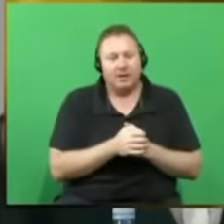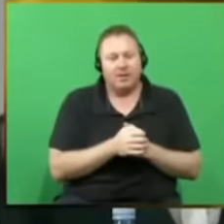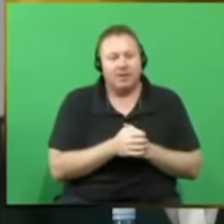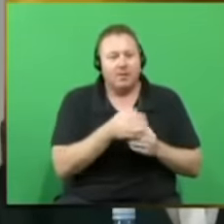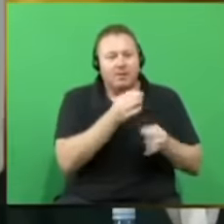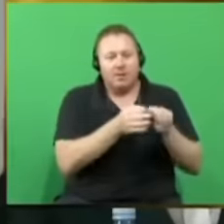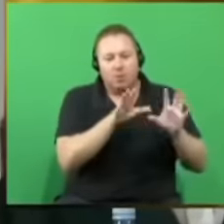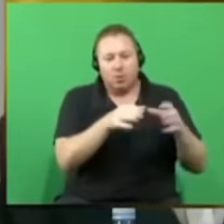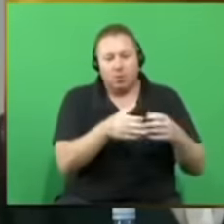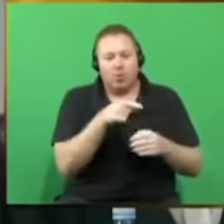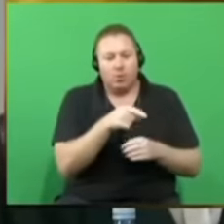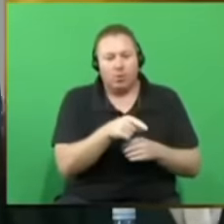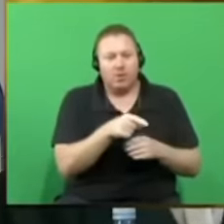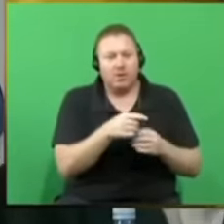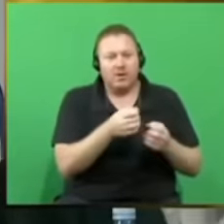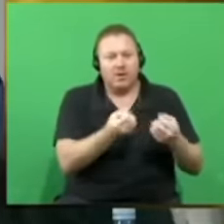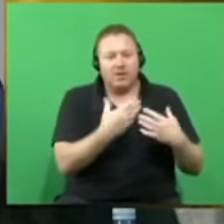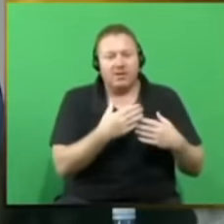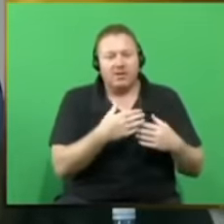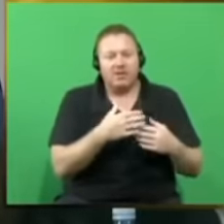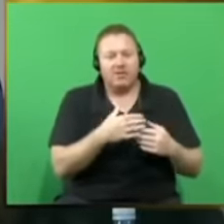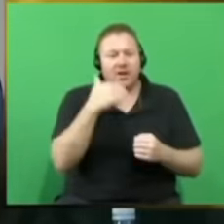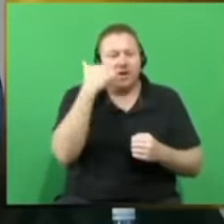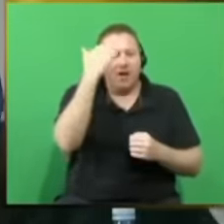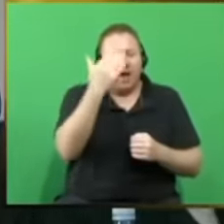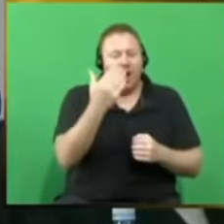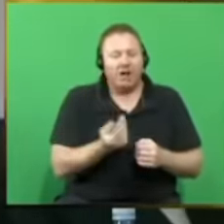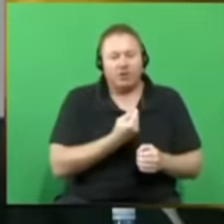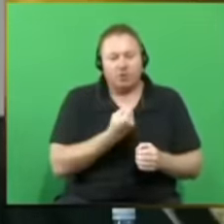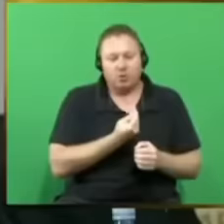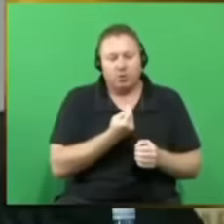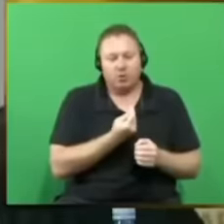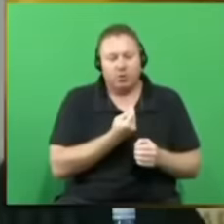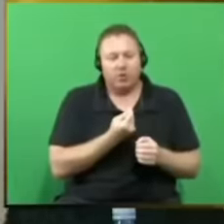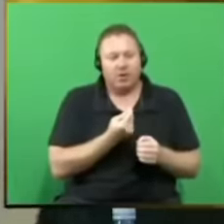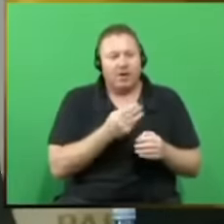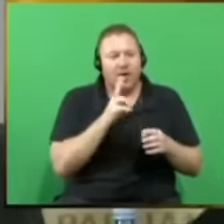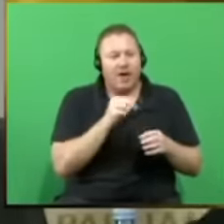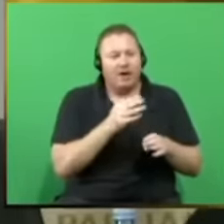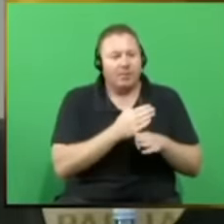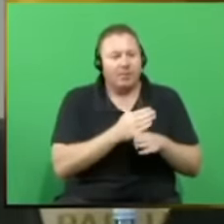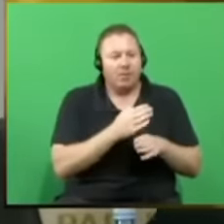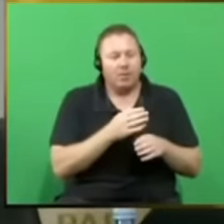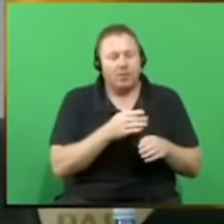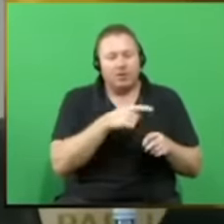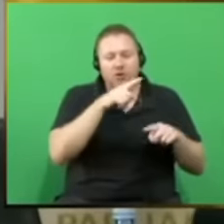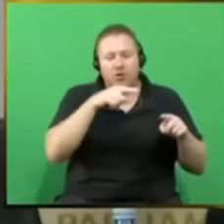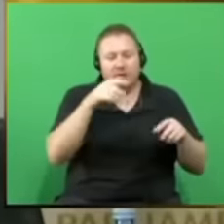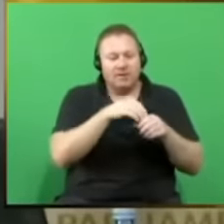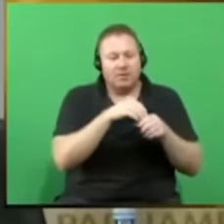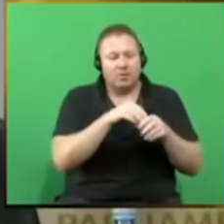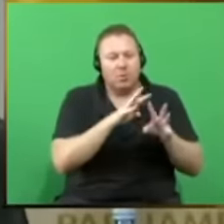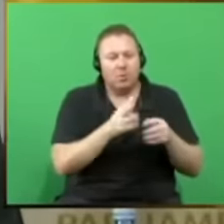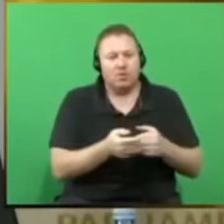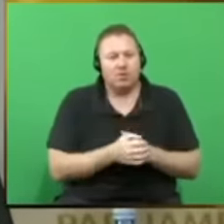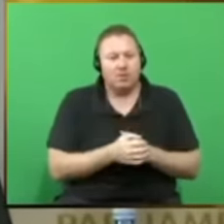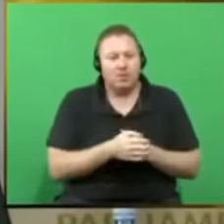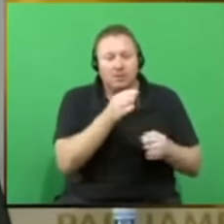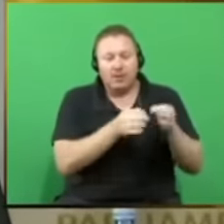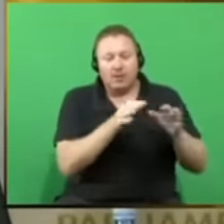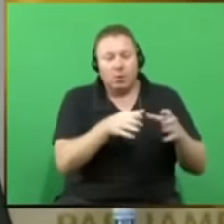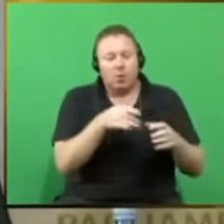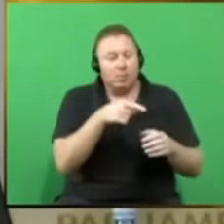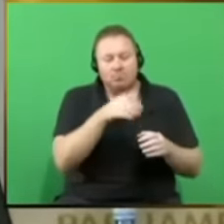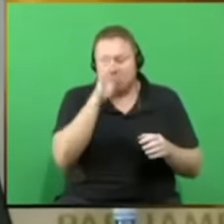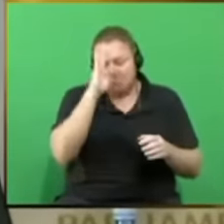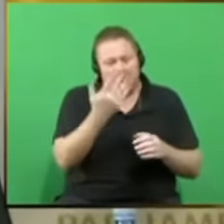has given us the highest youth unemployment rate in the world. A party who knows not how